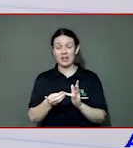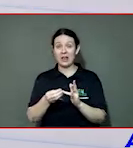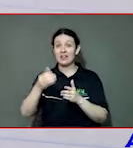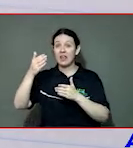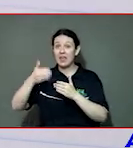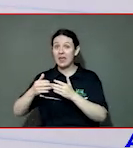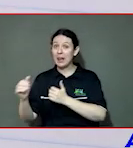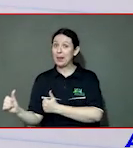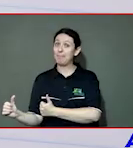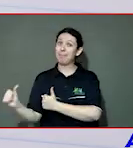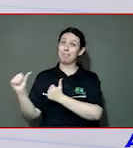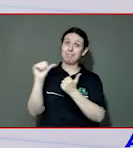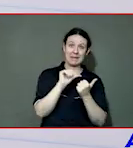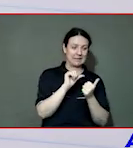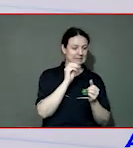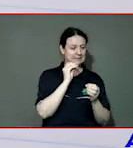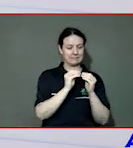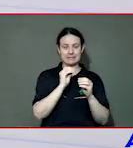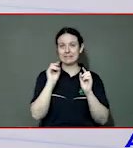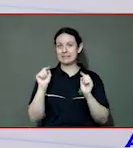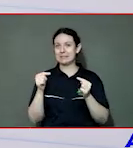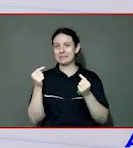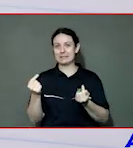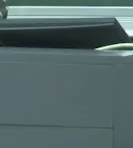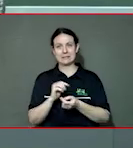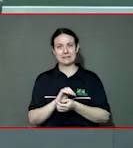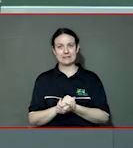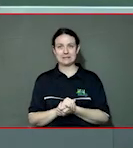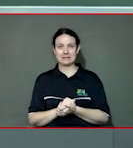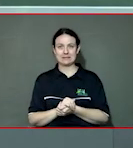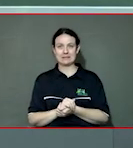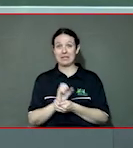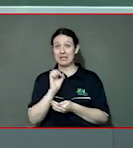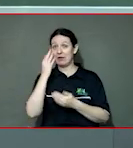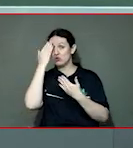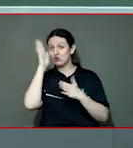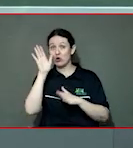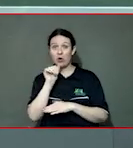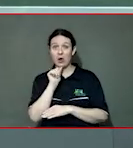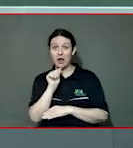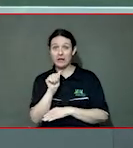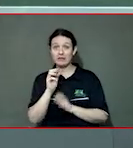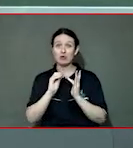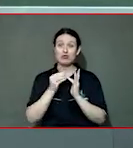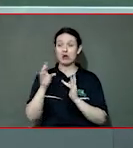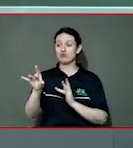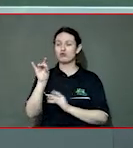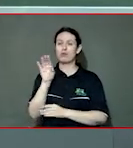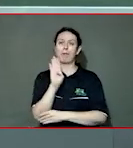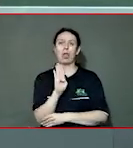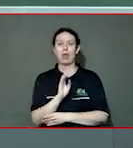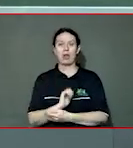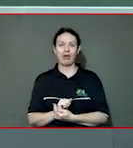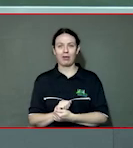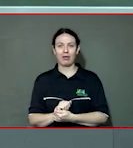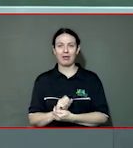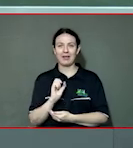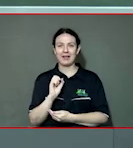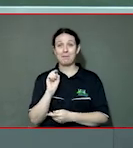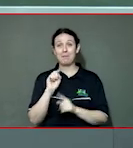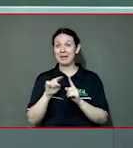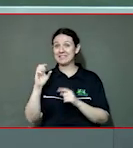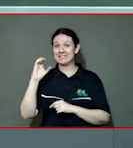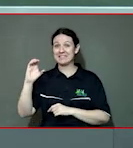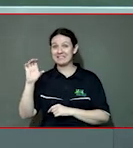end, make all of them B. Okay. Please don't choose C just because in